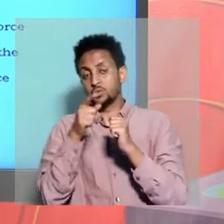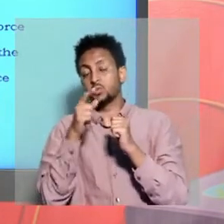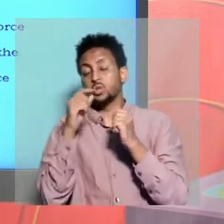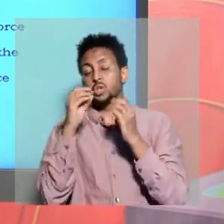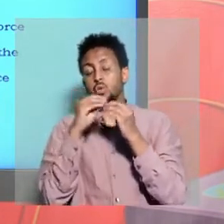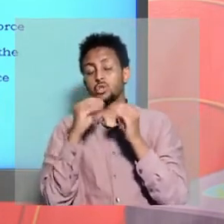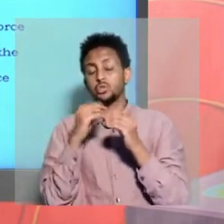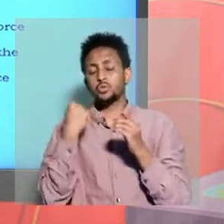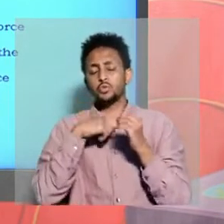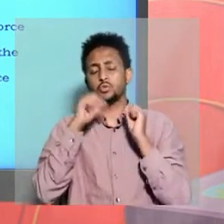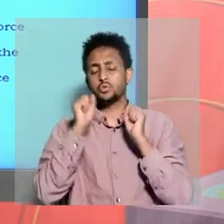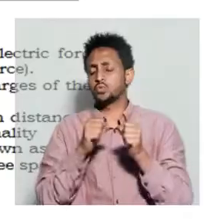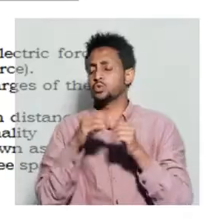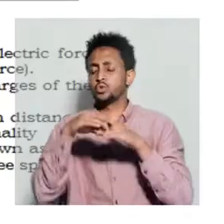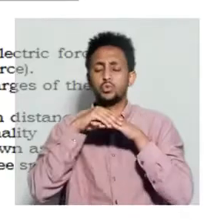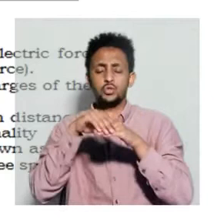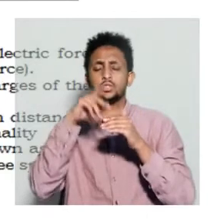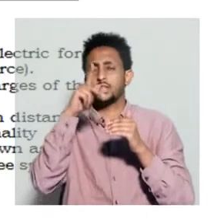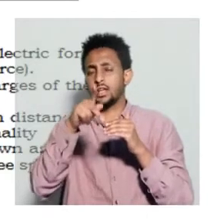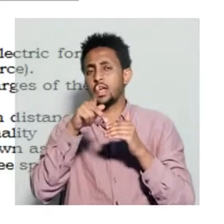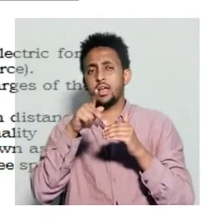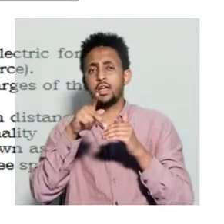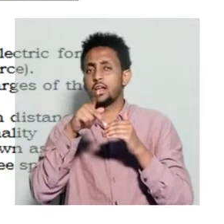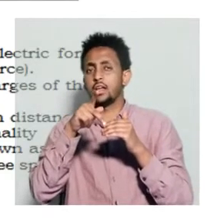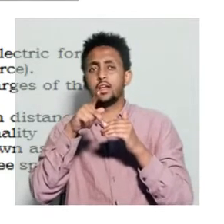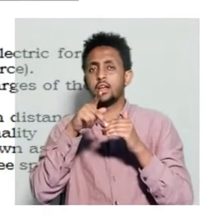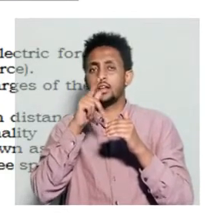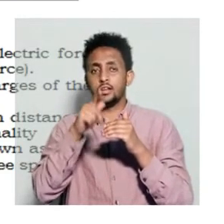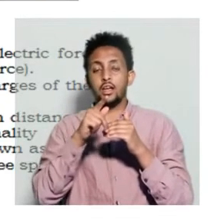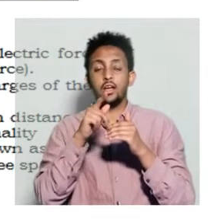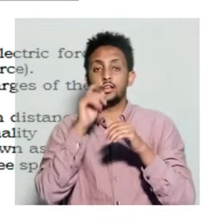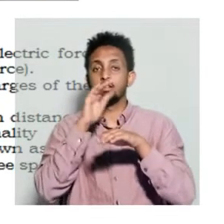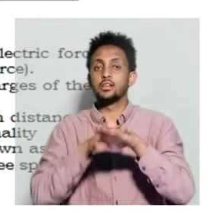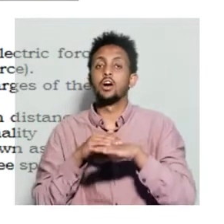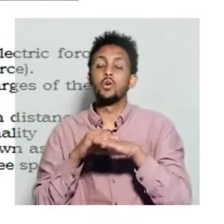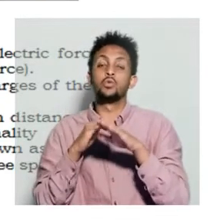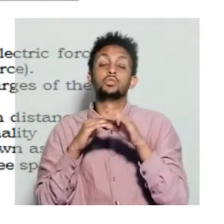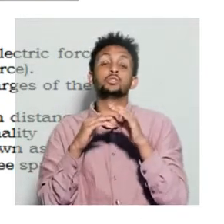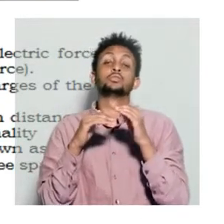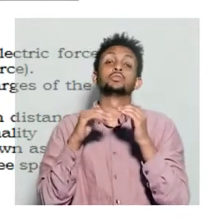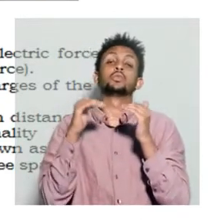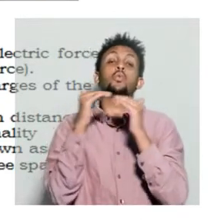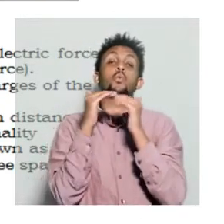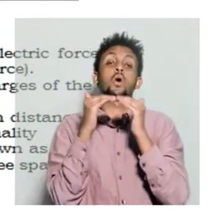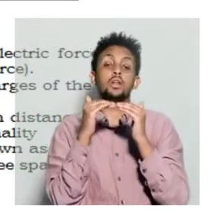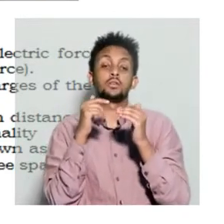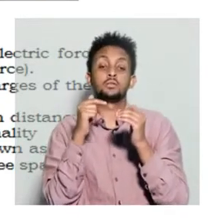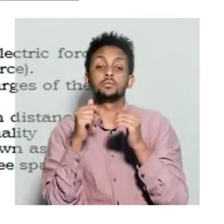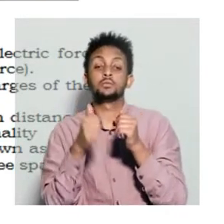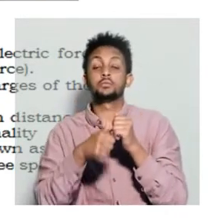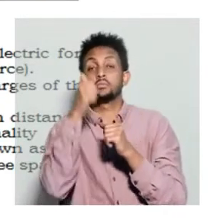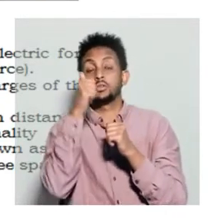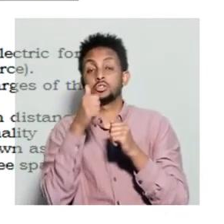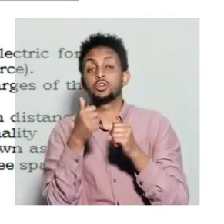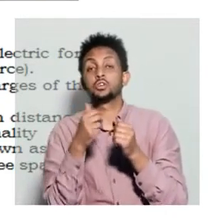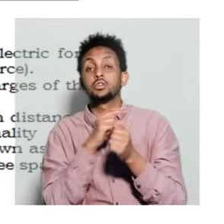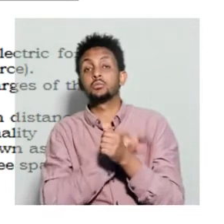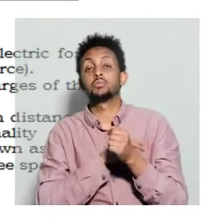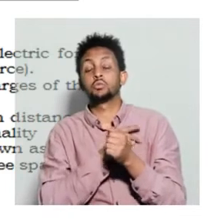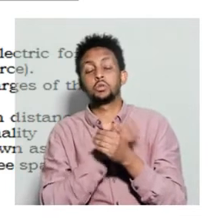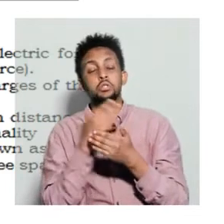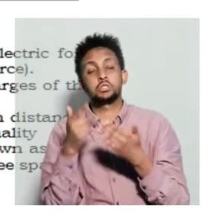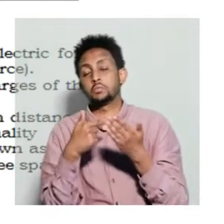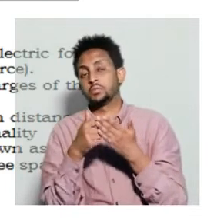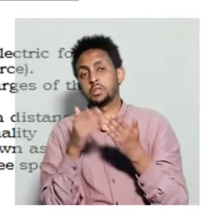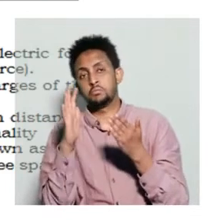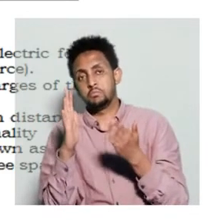equation, you should have to introduce K, the proportionality constant K, known to be Coulomb's constant. They measure properties of something